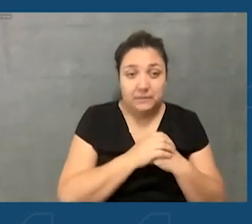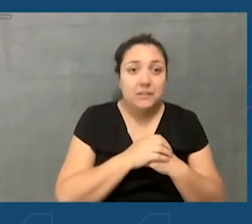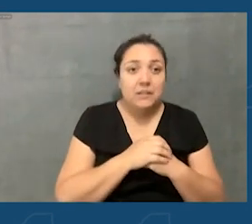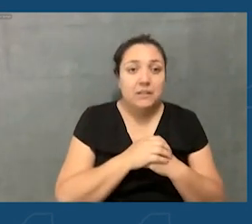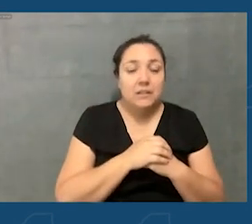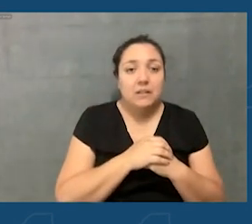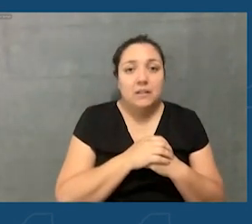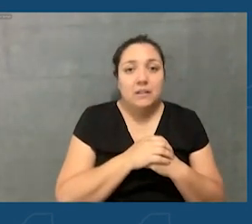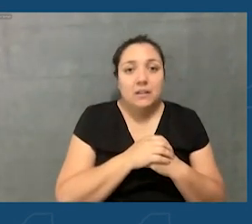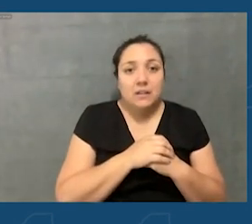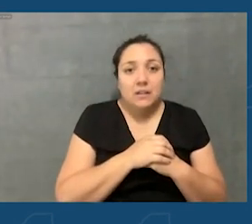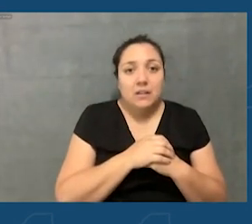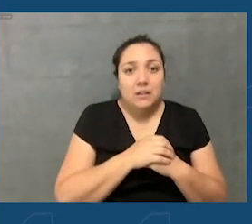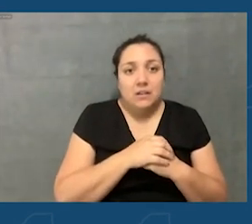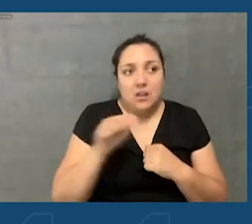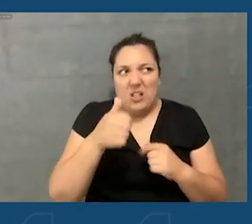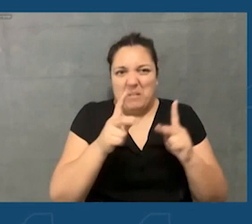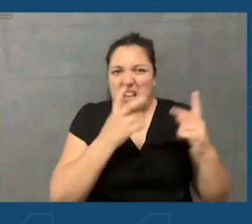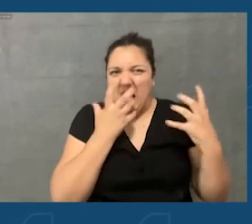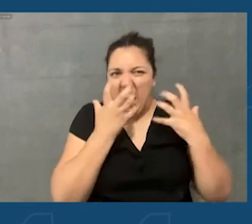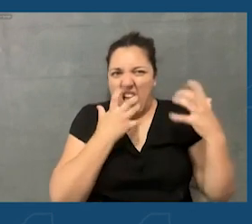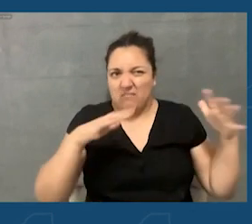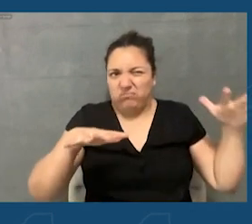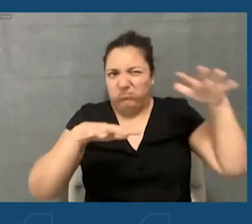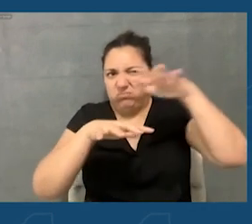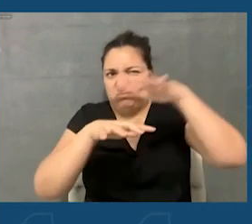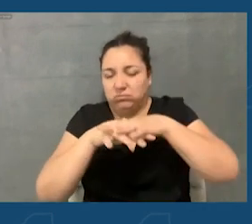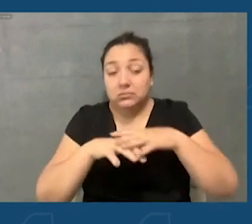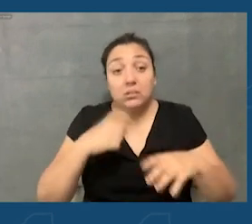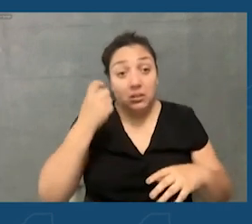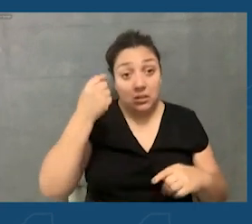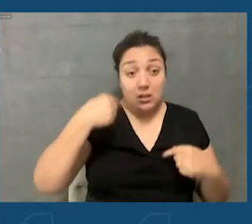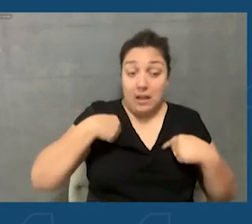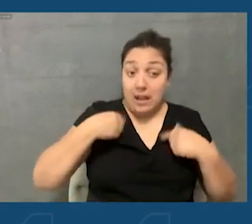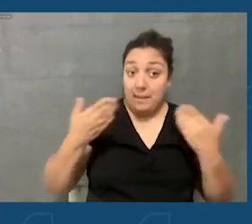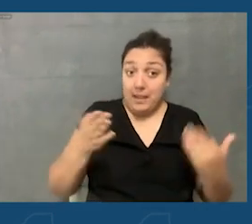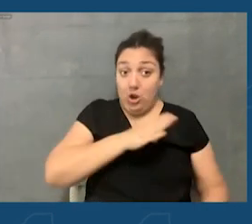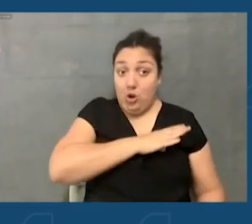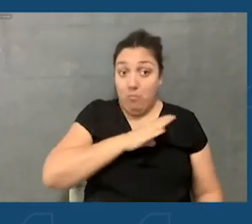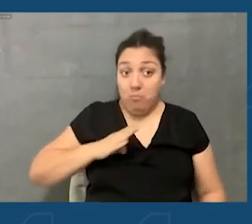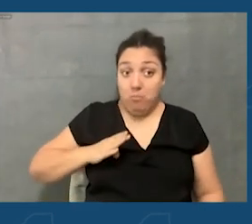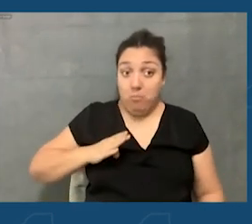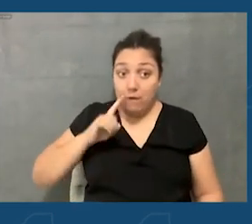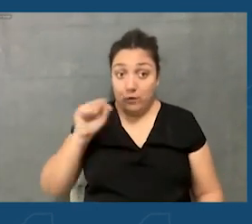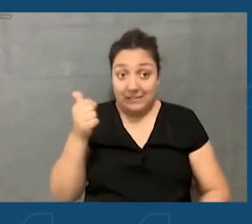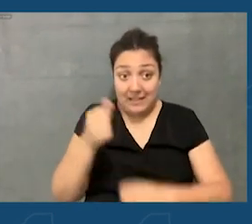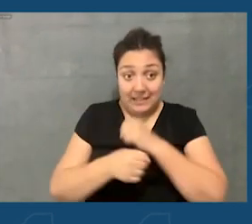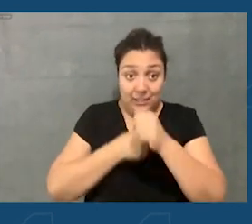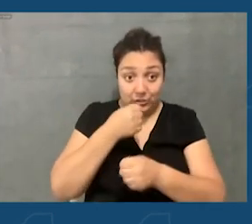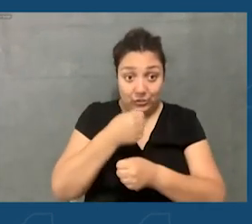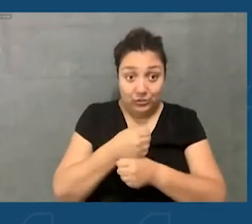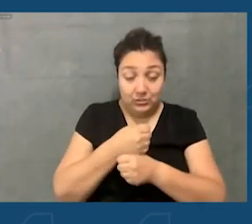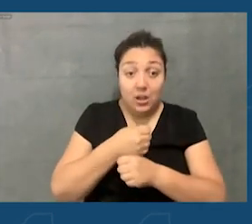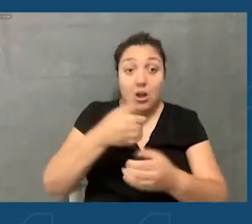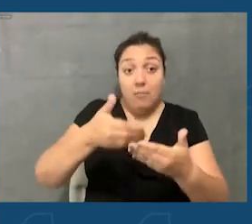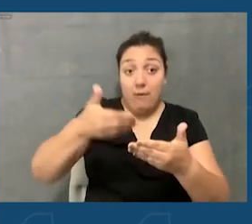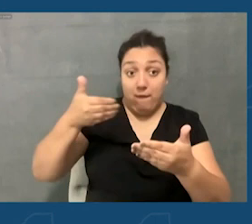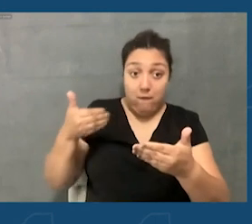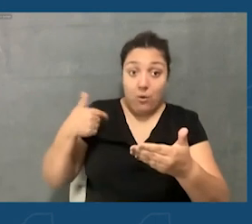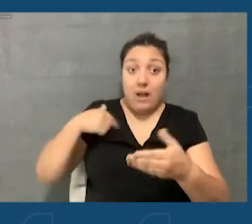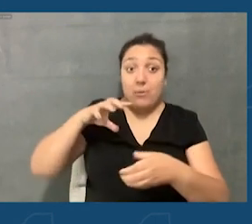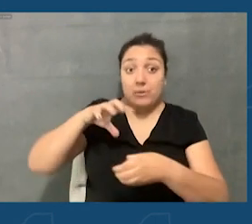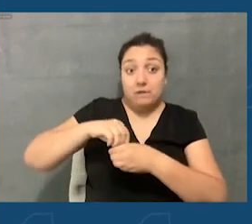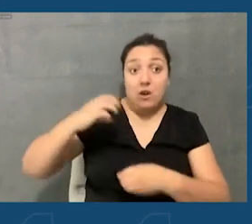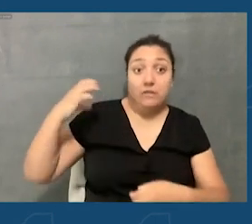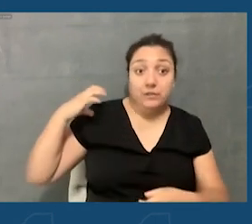don't know, I've been at Amtrak and on their board for 10 years. And prior to that, I was the chairman of the Port Authority of New York and